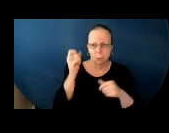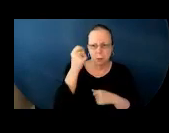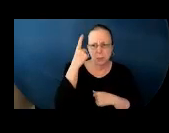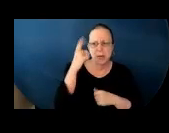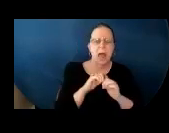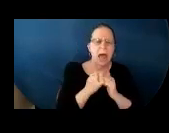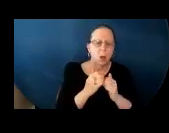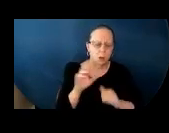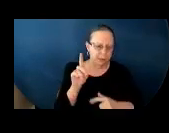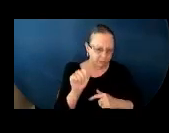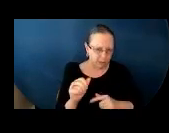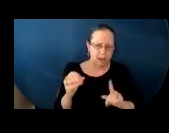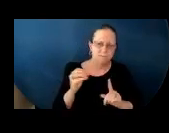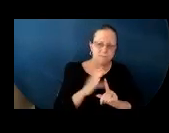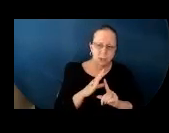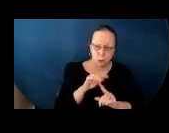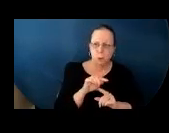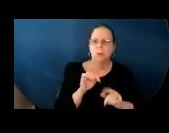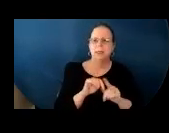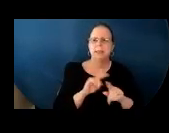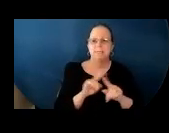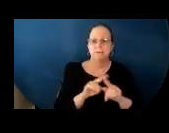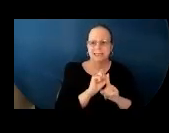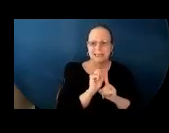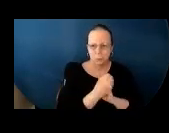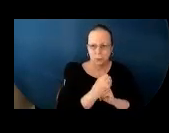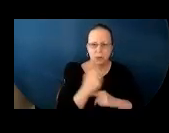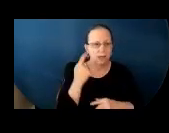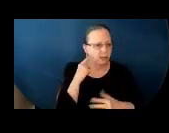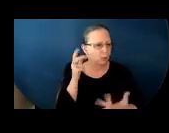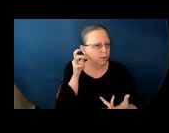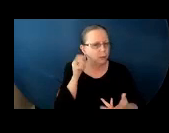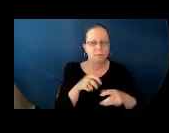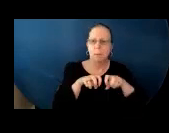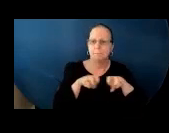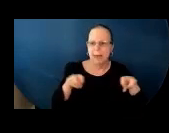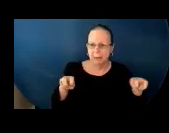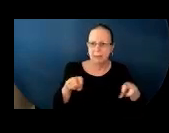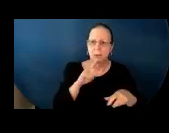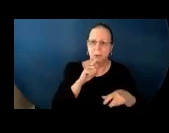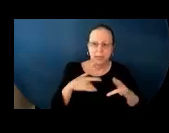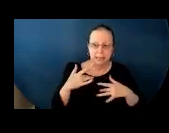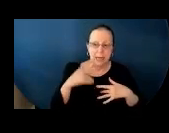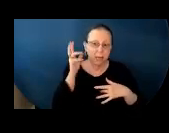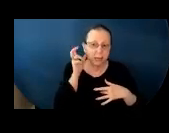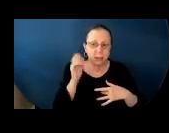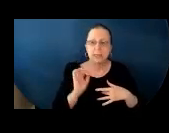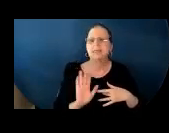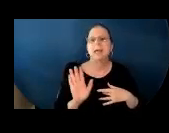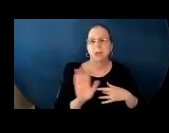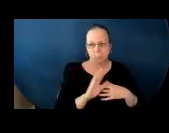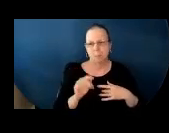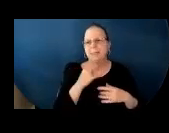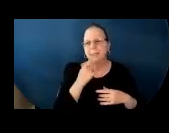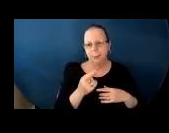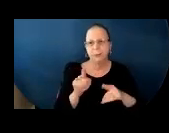affects you in different situations. And I think what we'll hear from our panelists, which I'm super excited to hear, is they're probably going to tell you the same